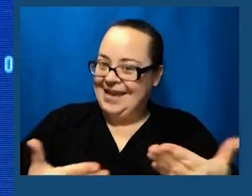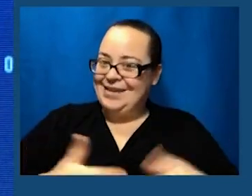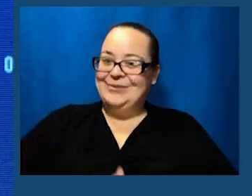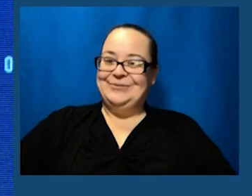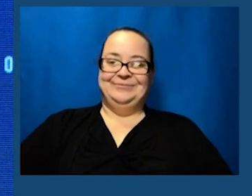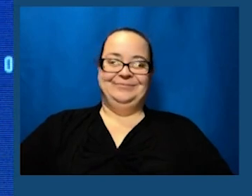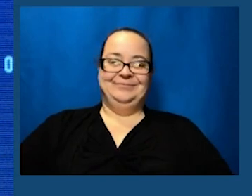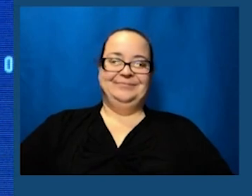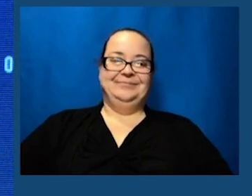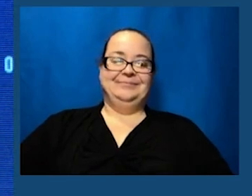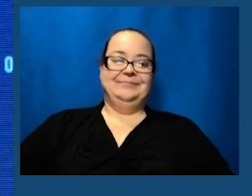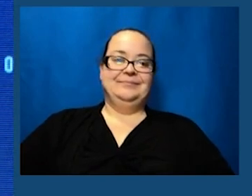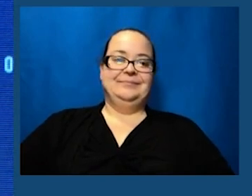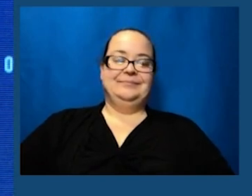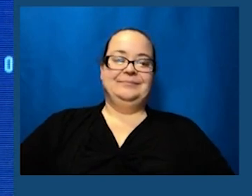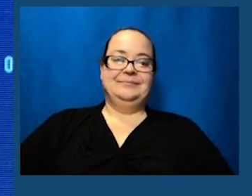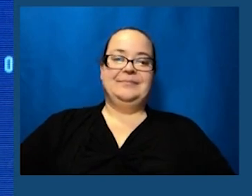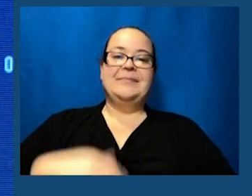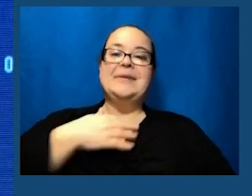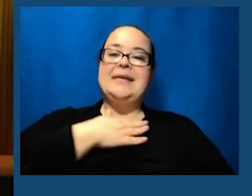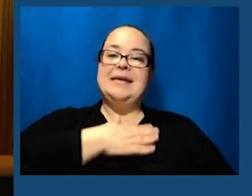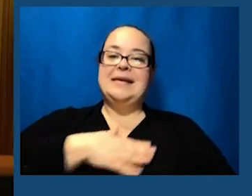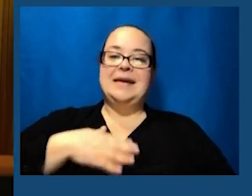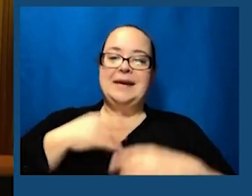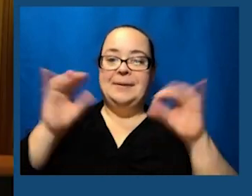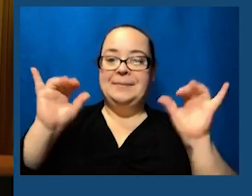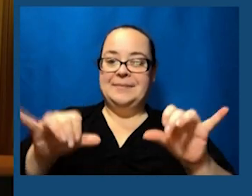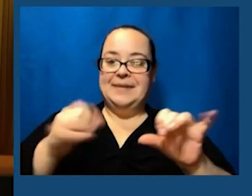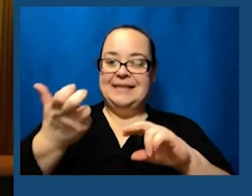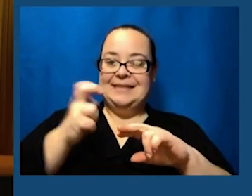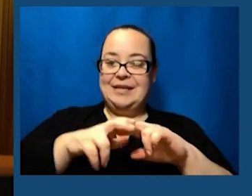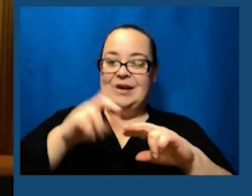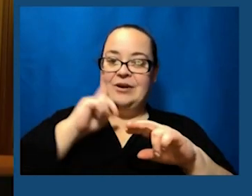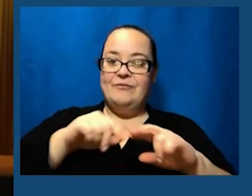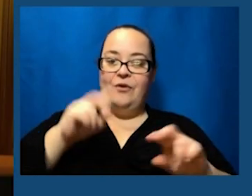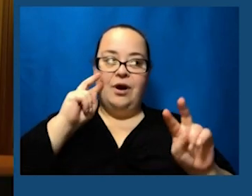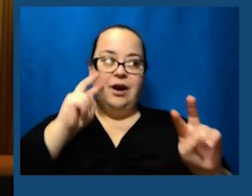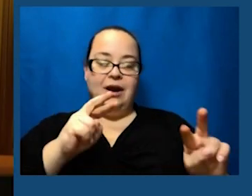Please remain seated for the presentation of the checks.